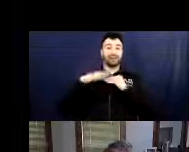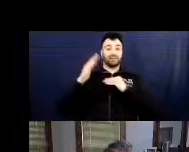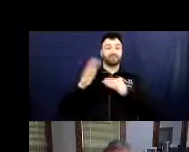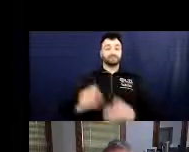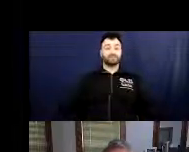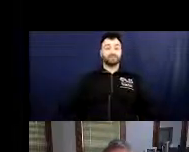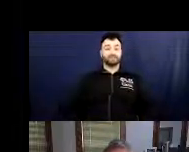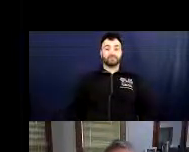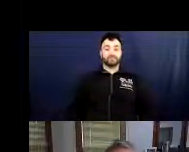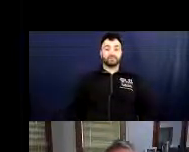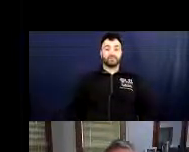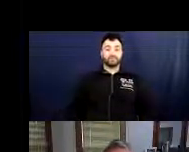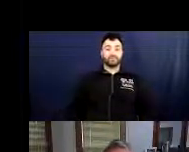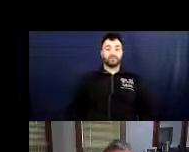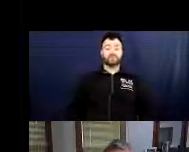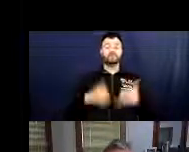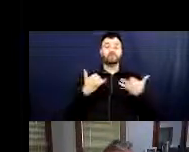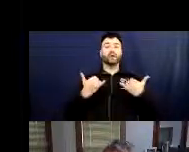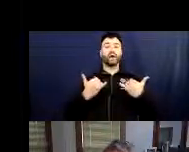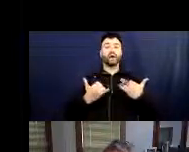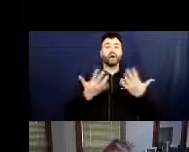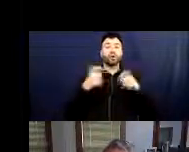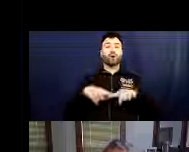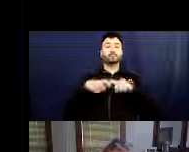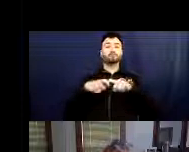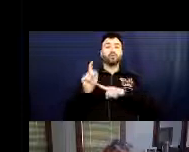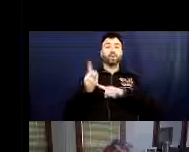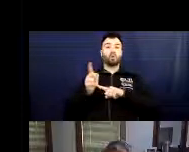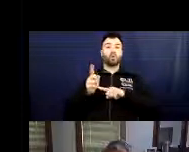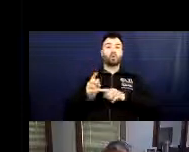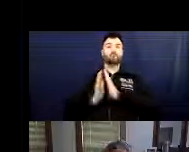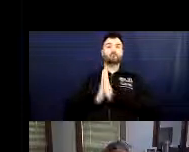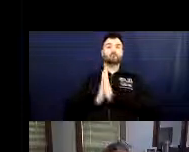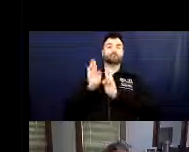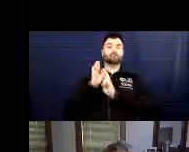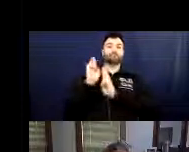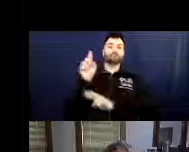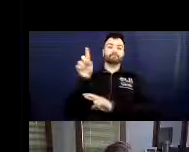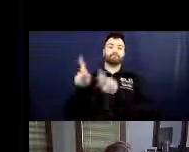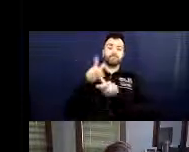So I'd like to please take a moment of silence to remember them.